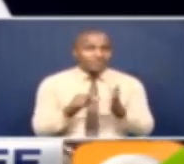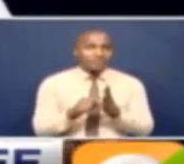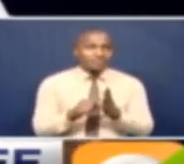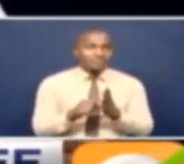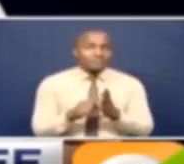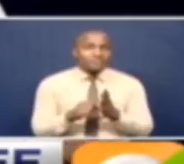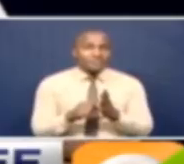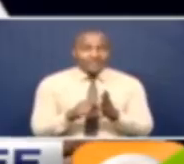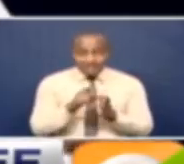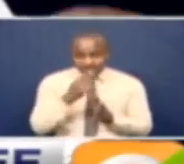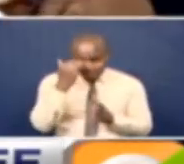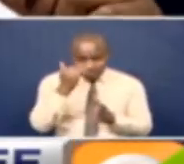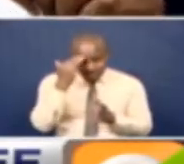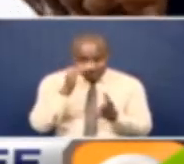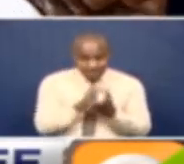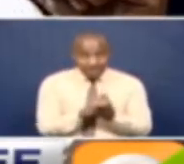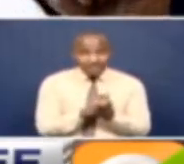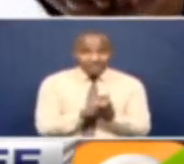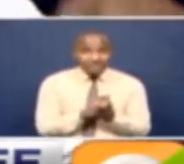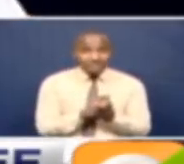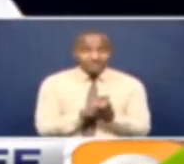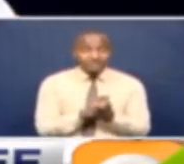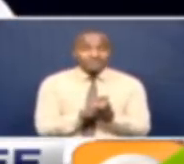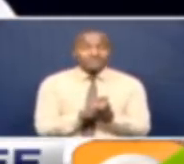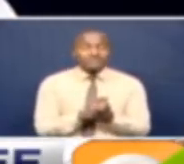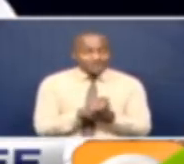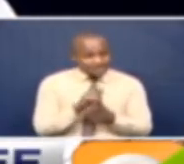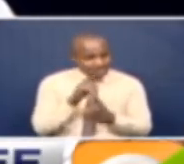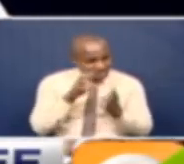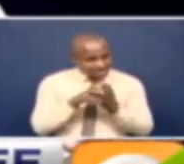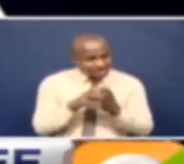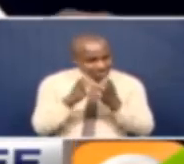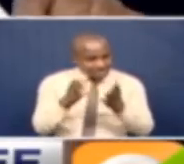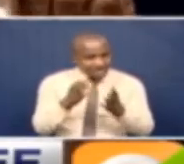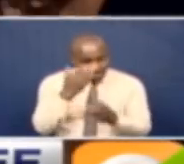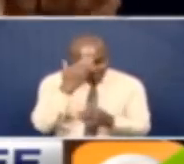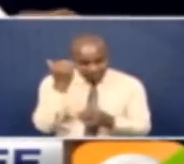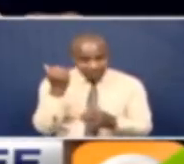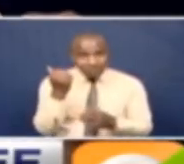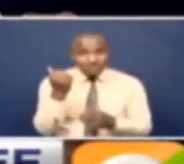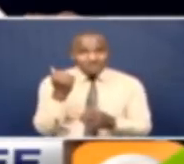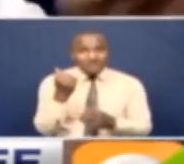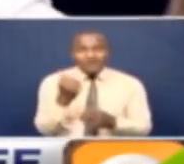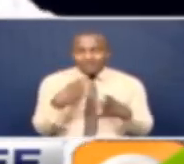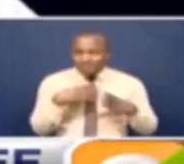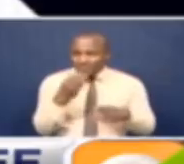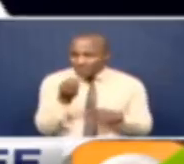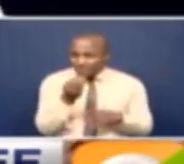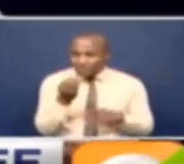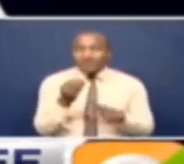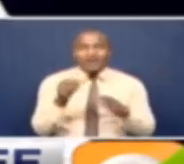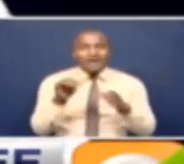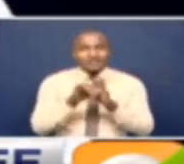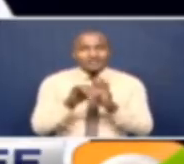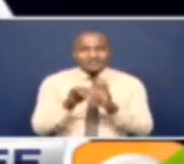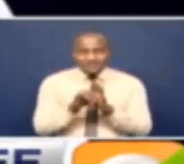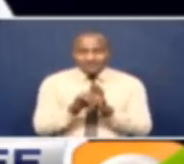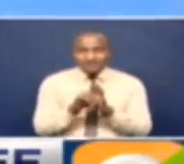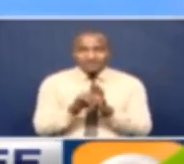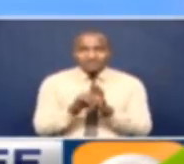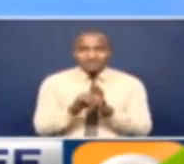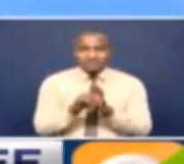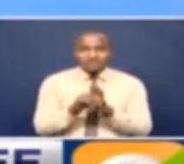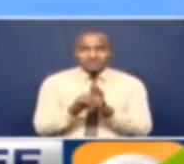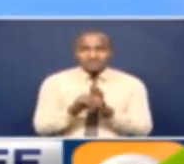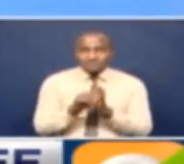that I believe that there's a big case because fewer people were identified through biometrics. You don't think they'll throw it